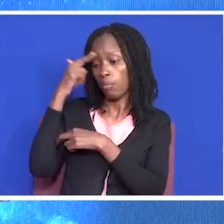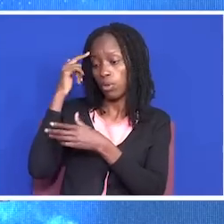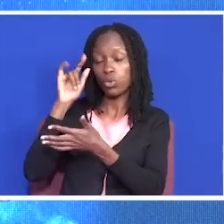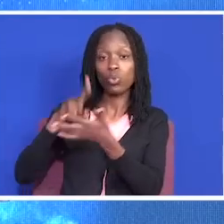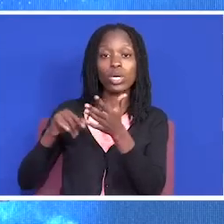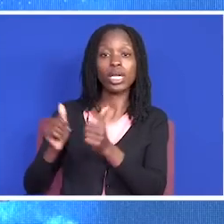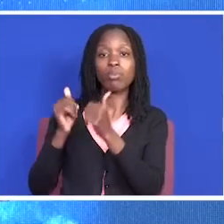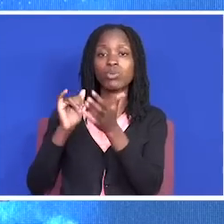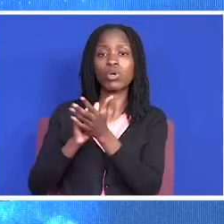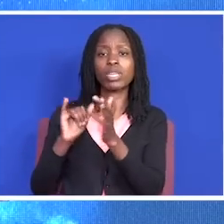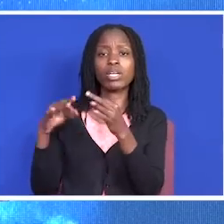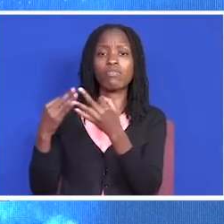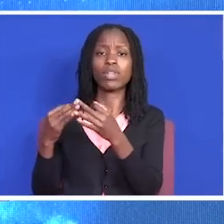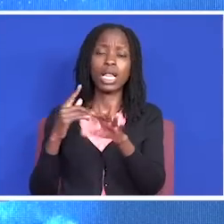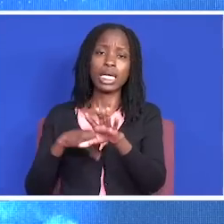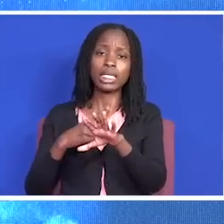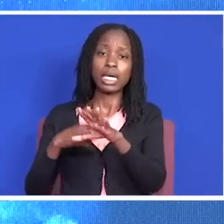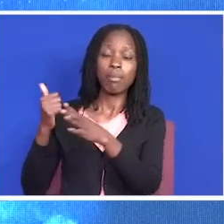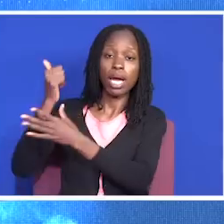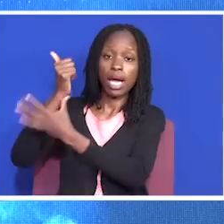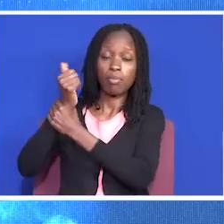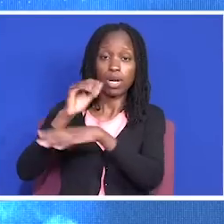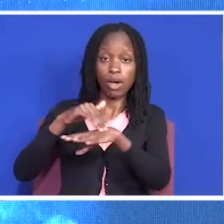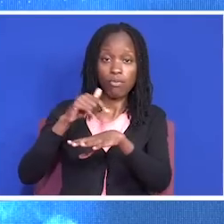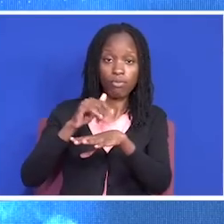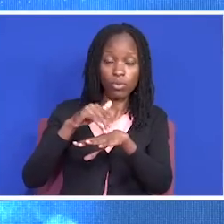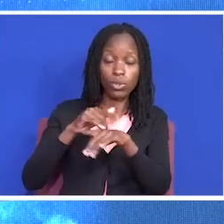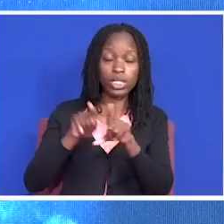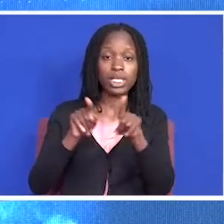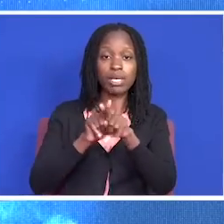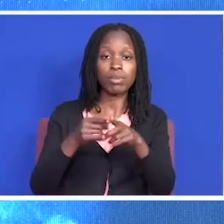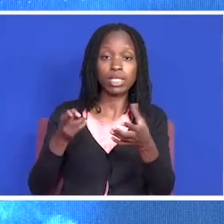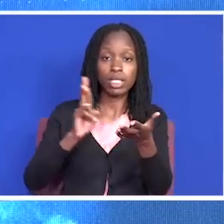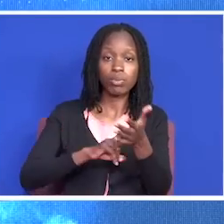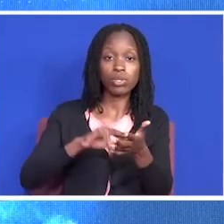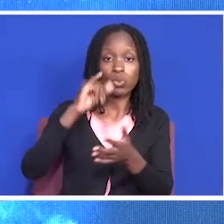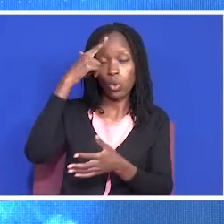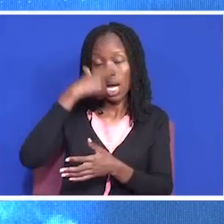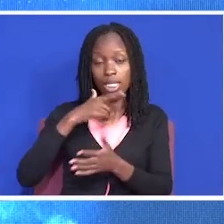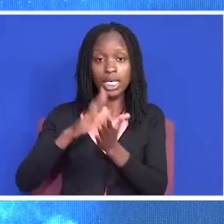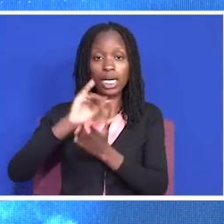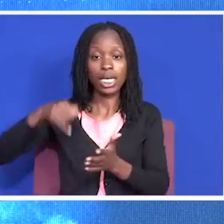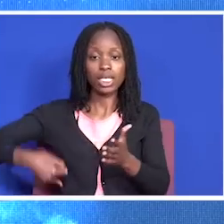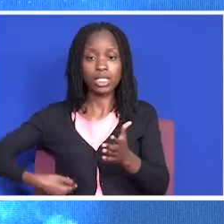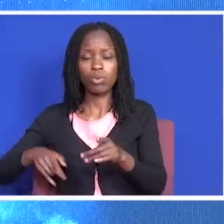that family. When Abraham was called, and also it's repeated to Isaac and Jacob, they were